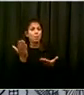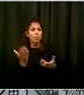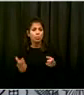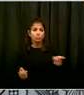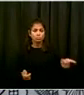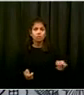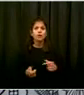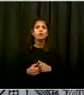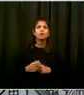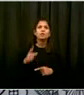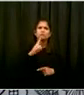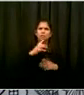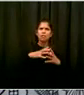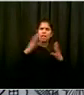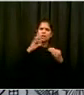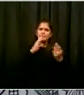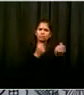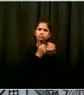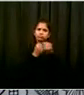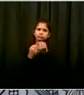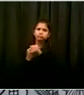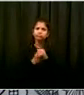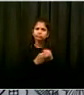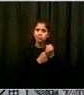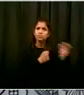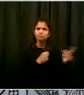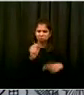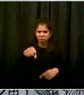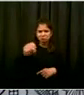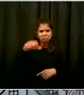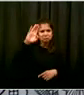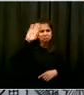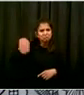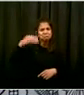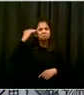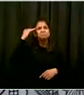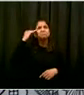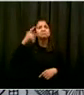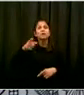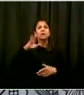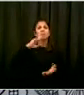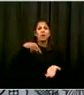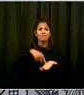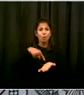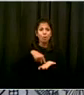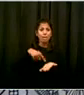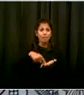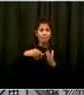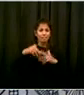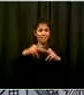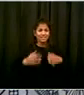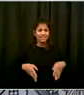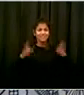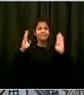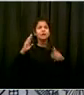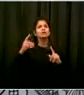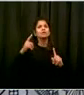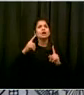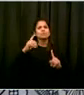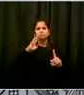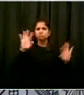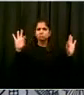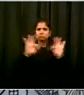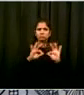that there needs to be affordable housing in every community, including those that are upper income. They also need to have affordable housing in those